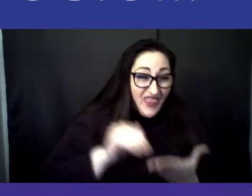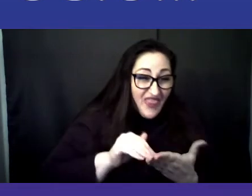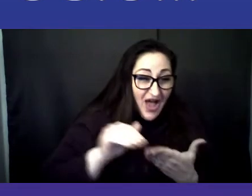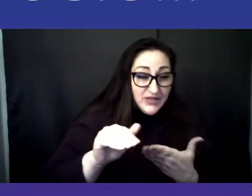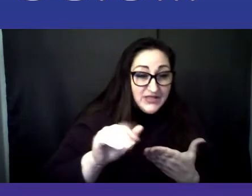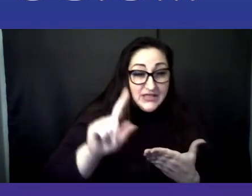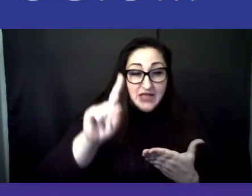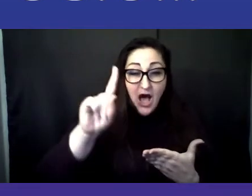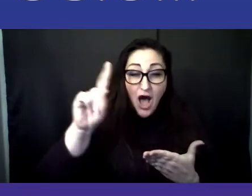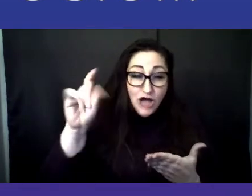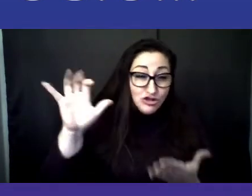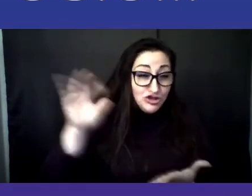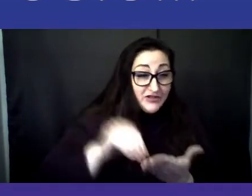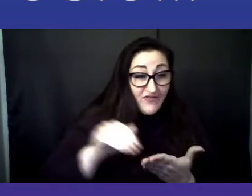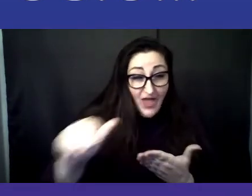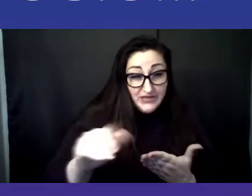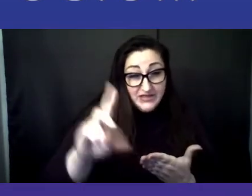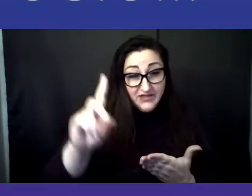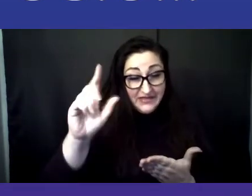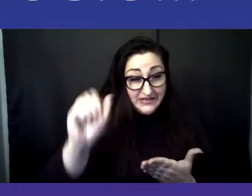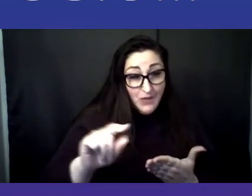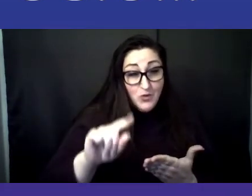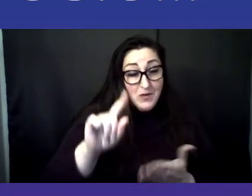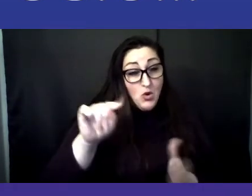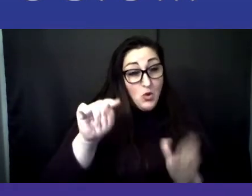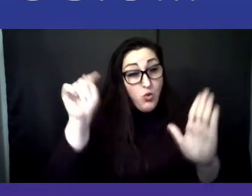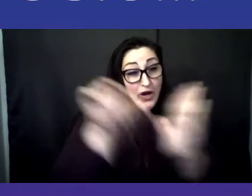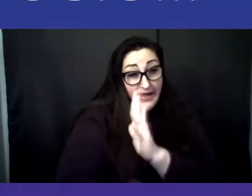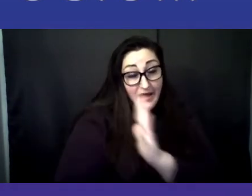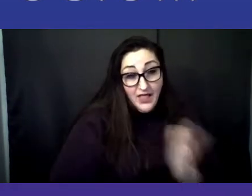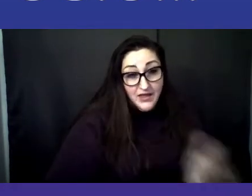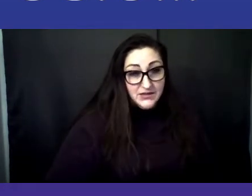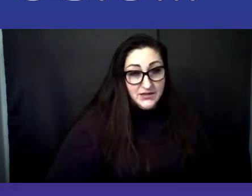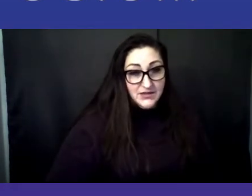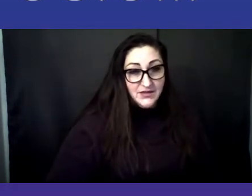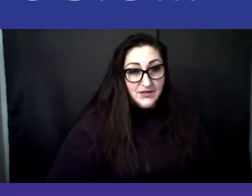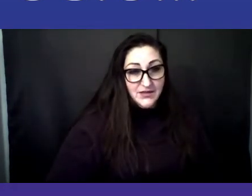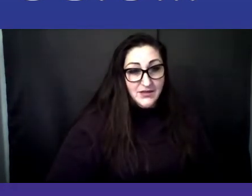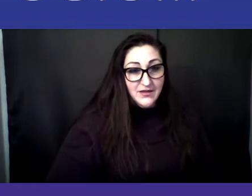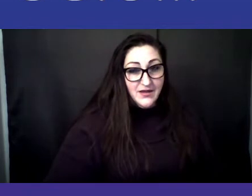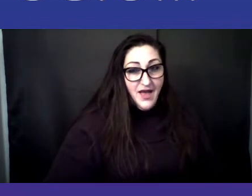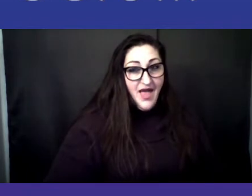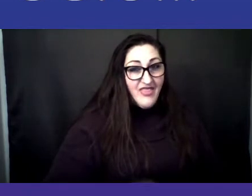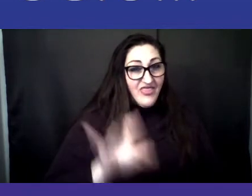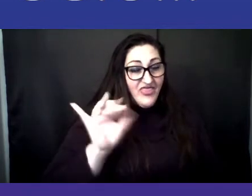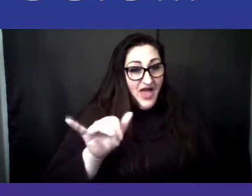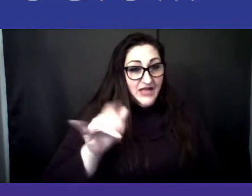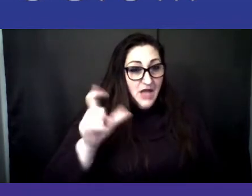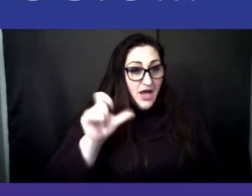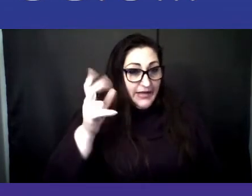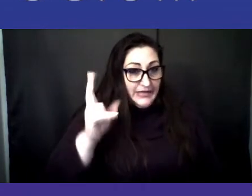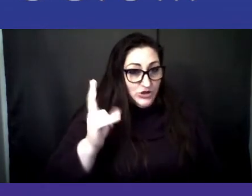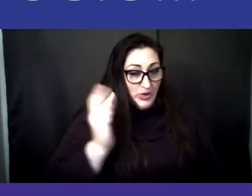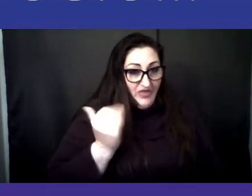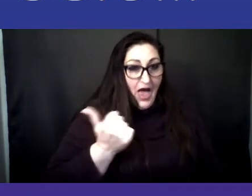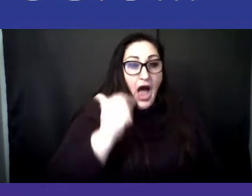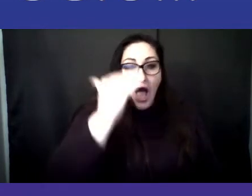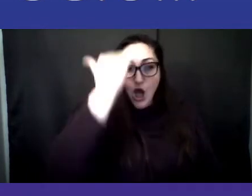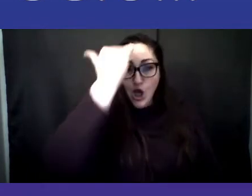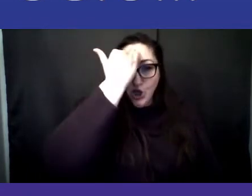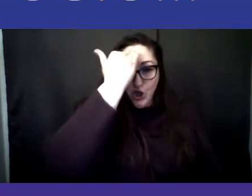were killed. And this is not a history that I grew up learning